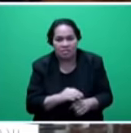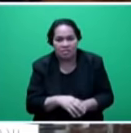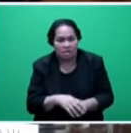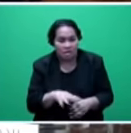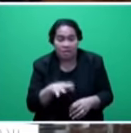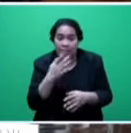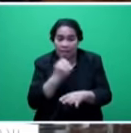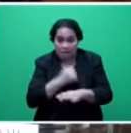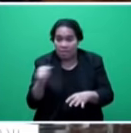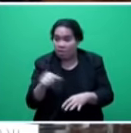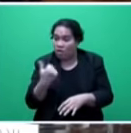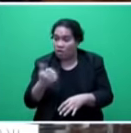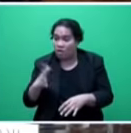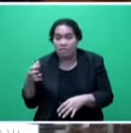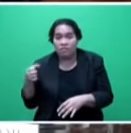rent,